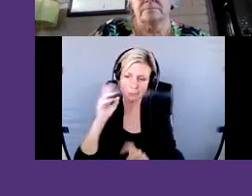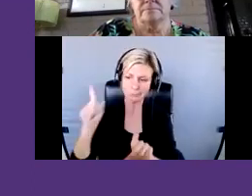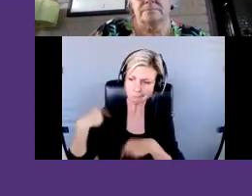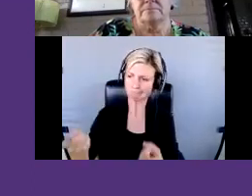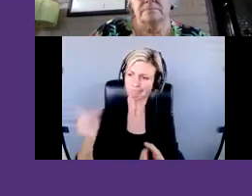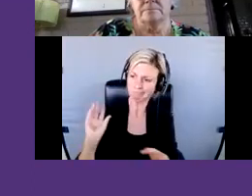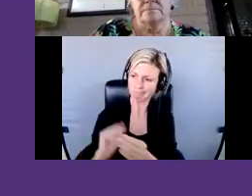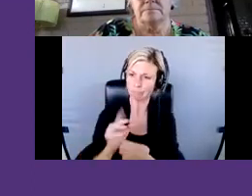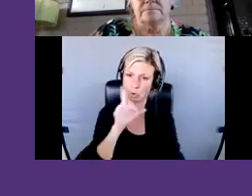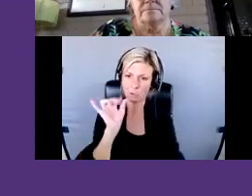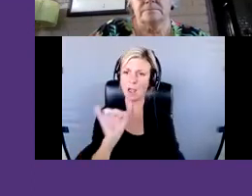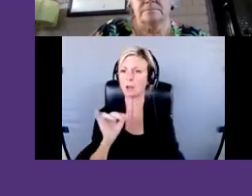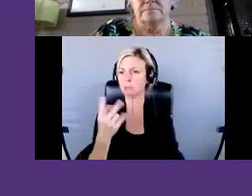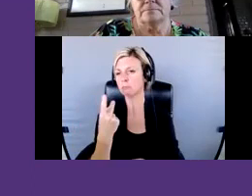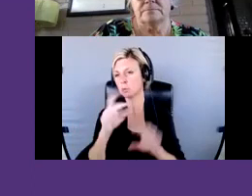a little bit